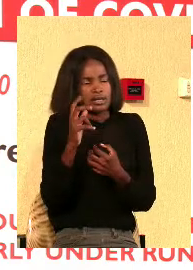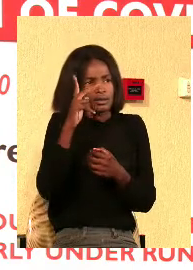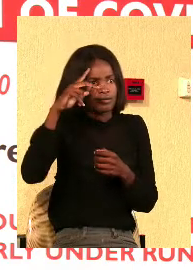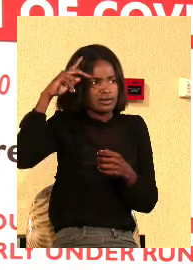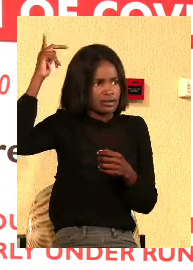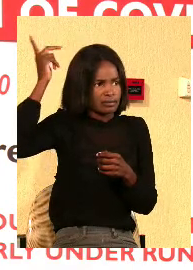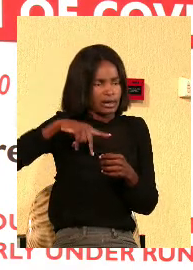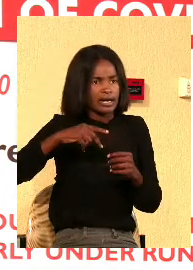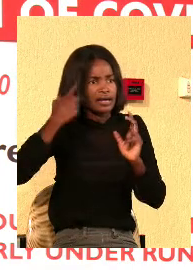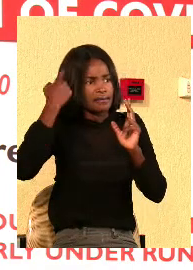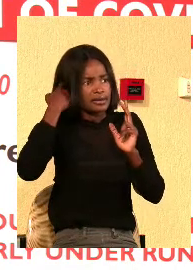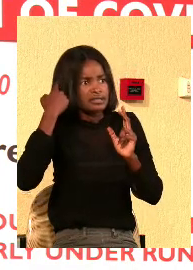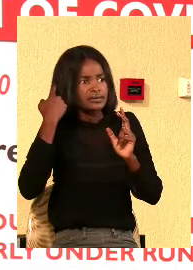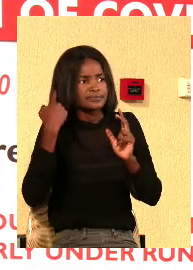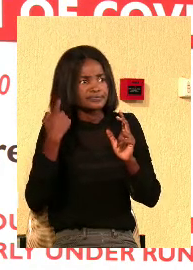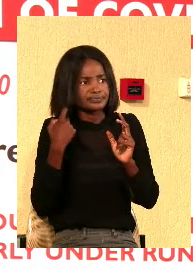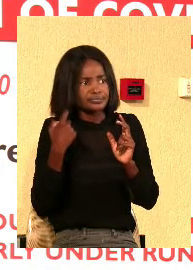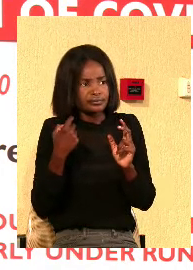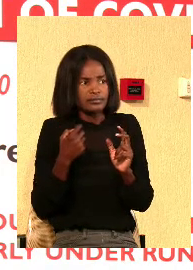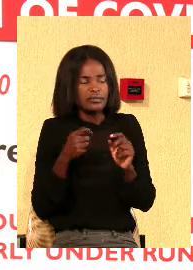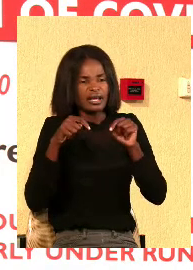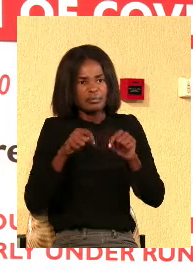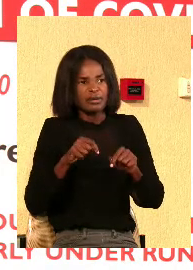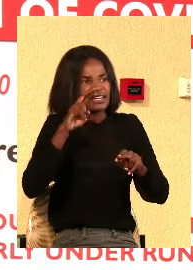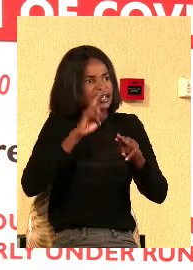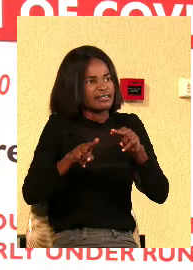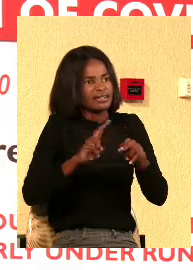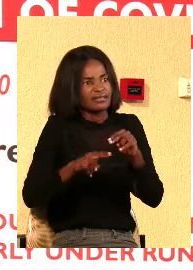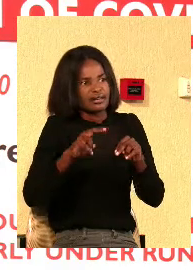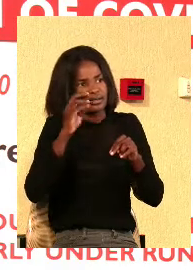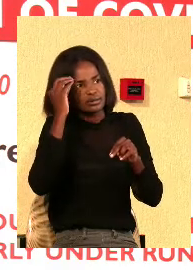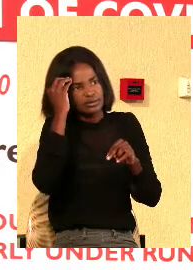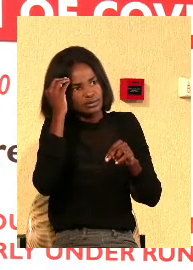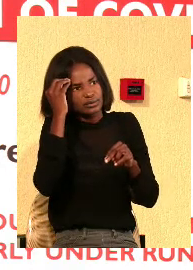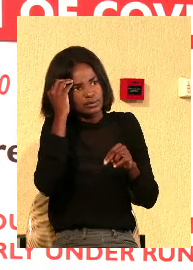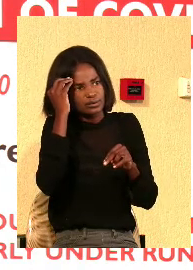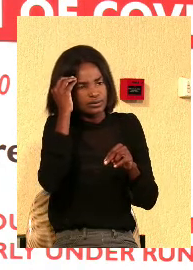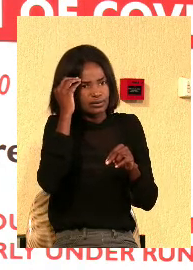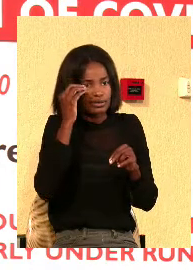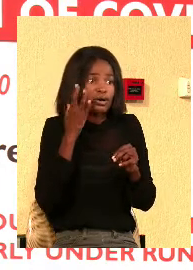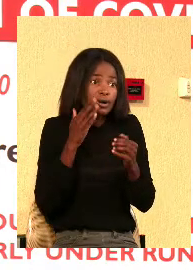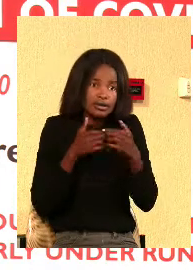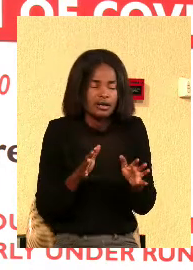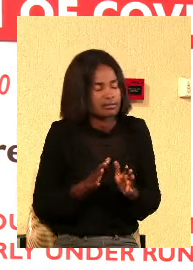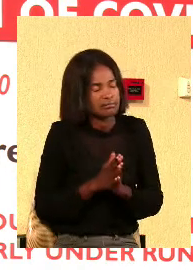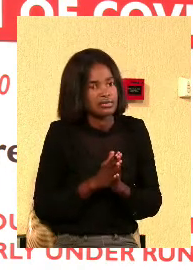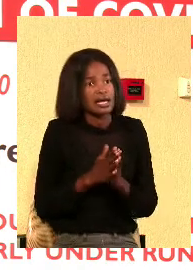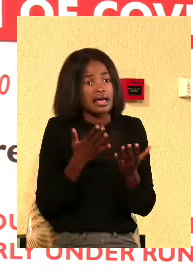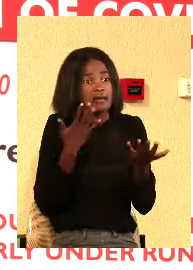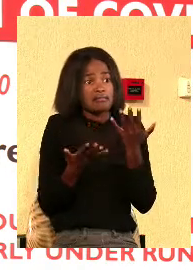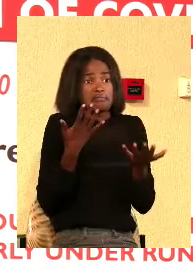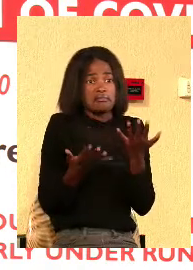like cabinet, etc. So it's an ongoing process, but we are almost midway. Hopefully in the